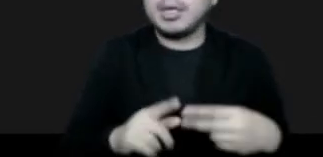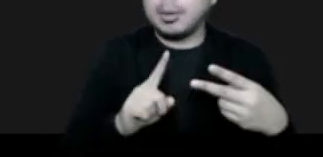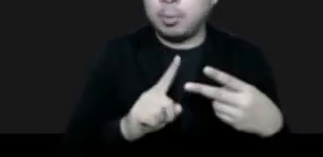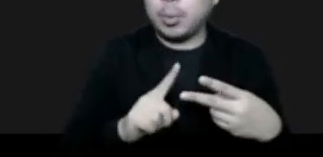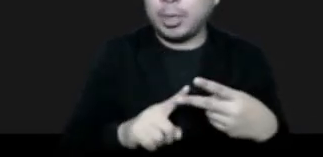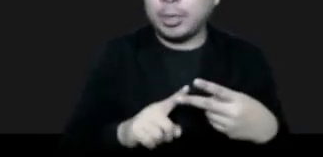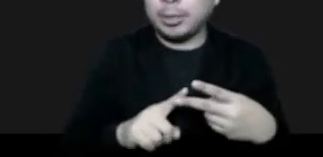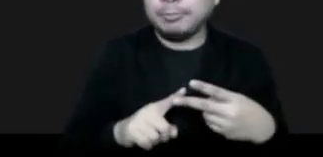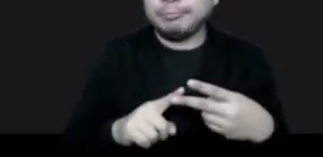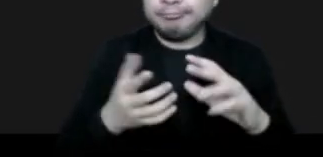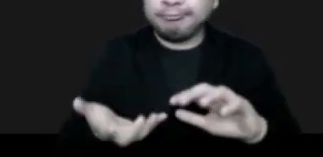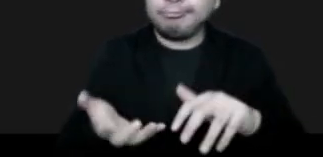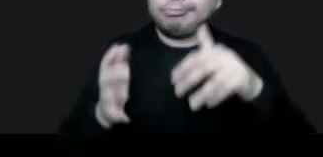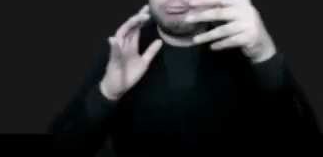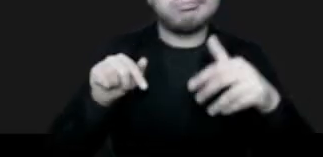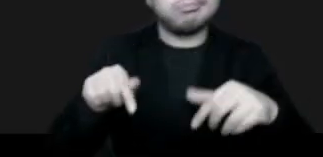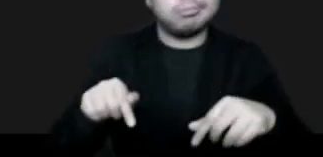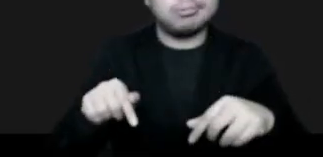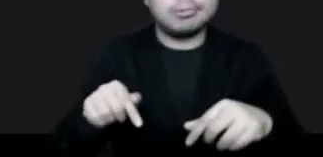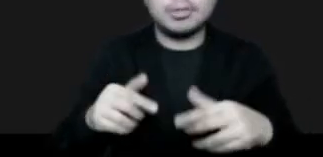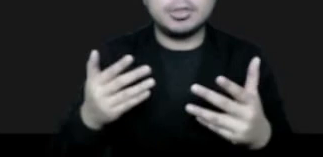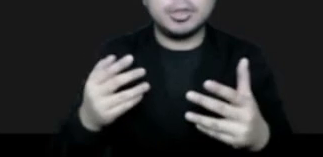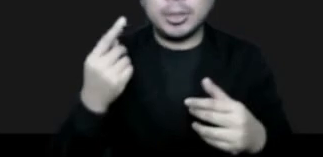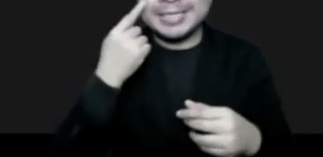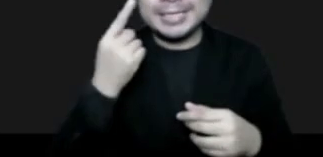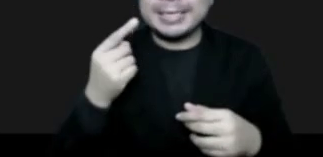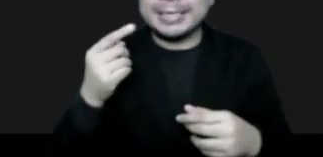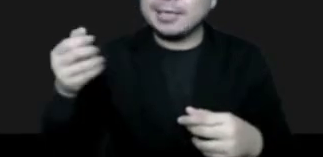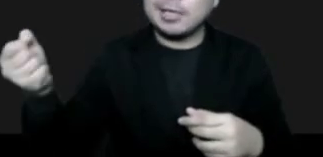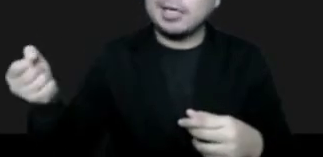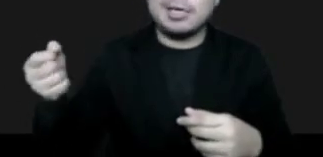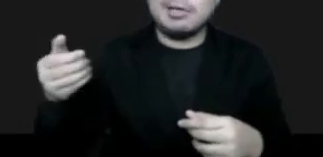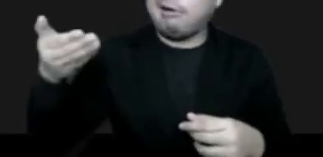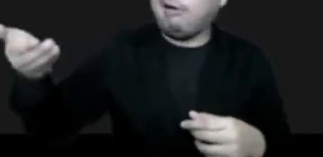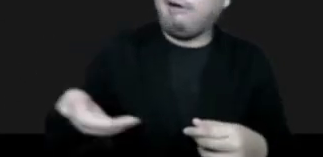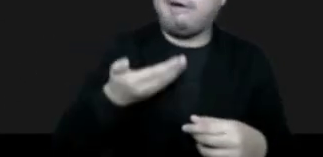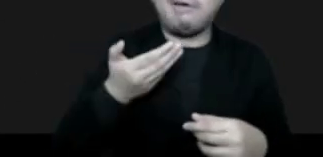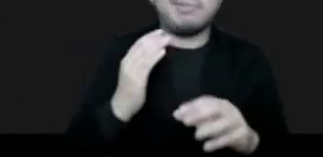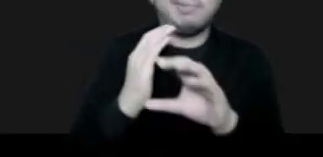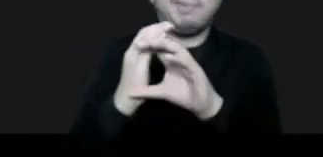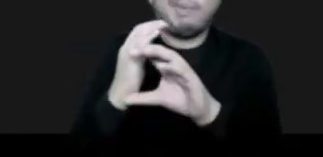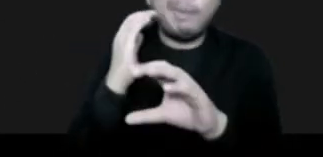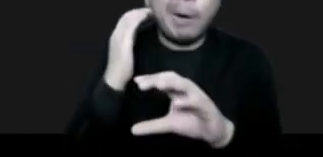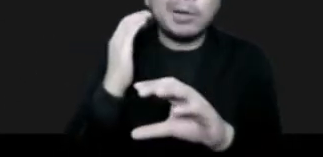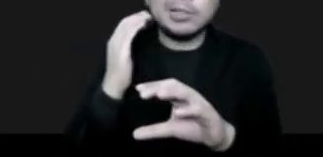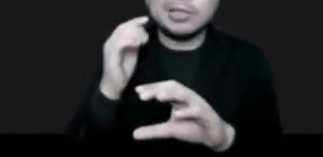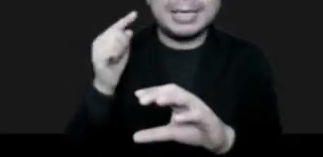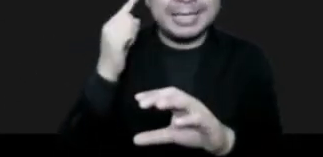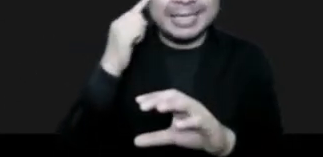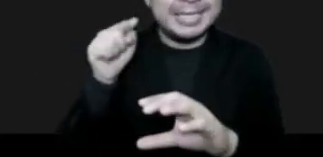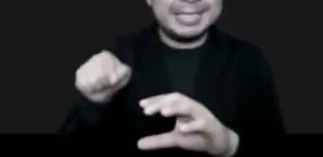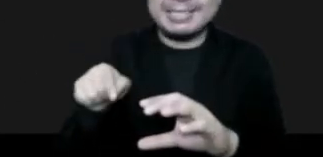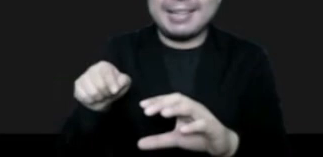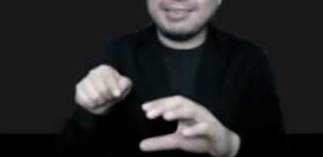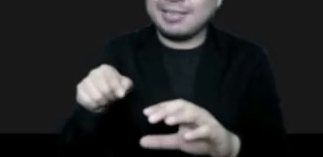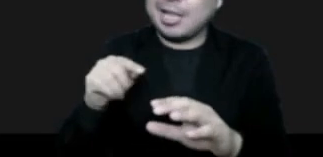used it to just hire buses without considering that we have people with disabilities. But from our